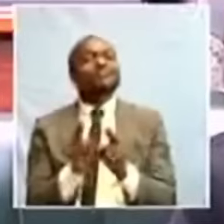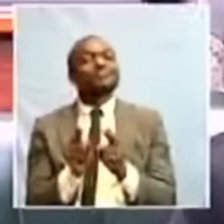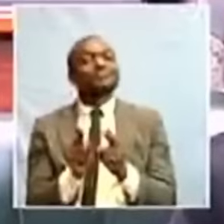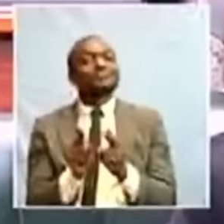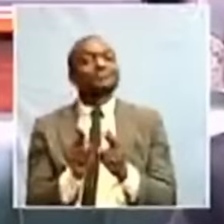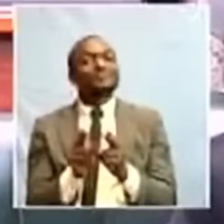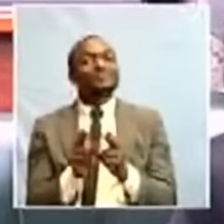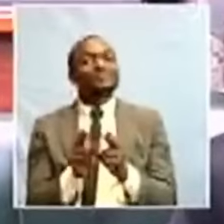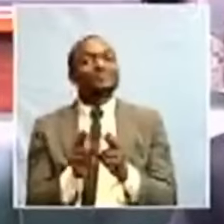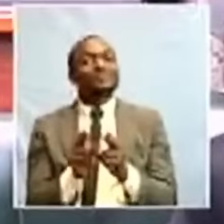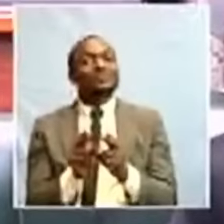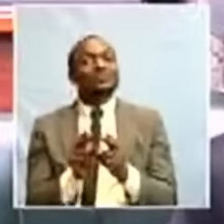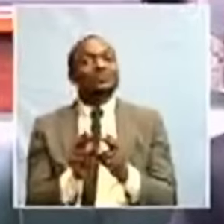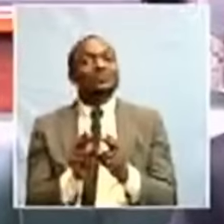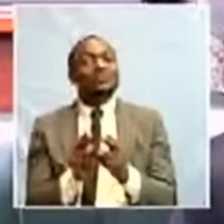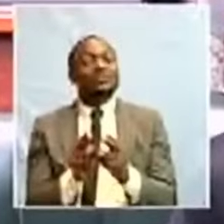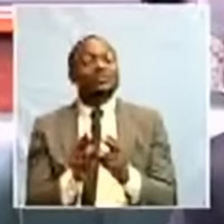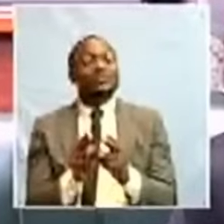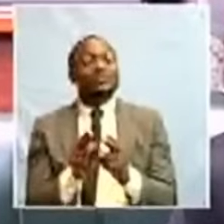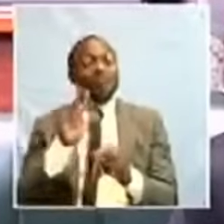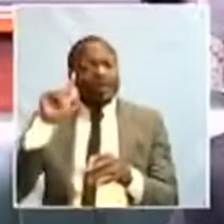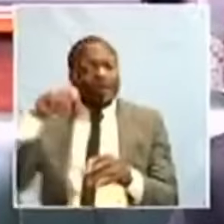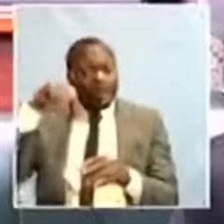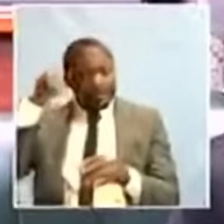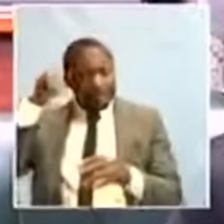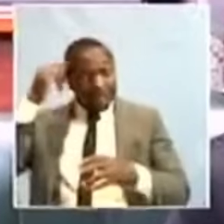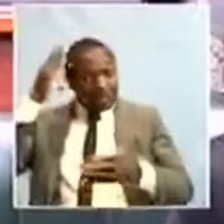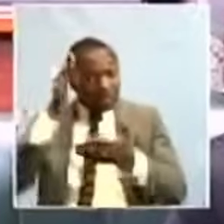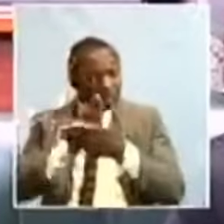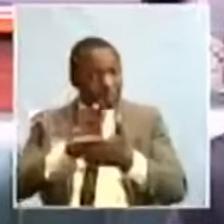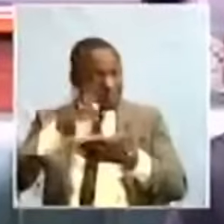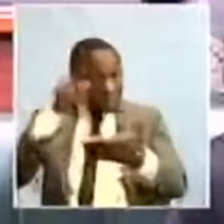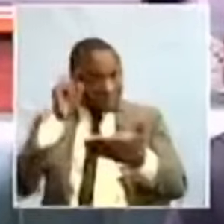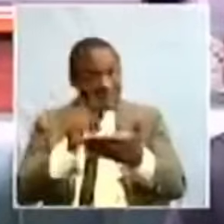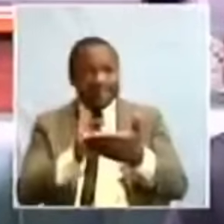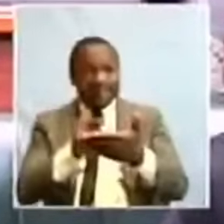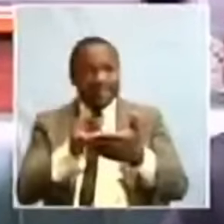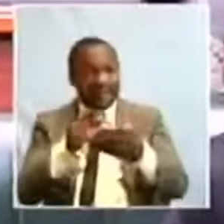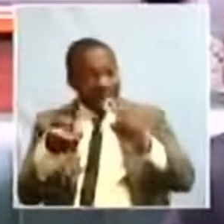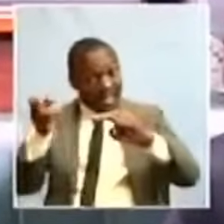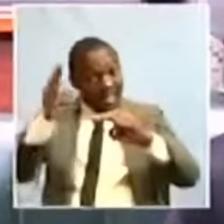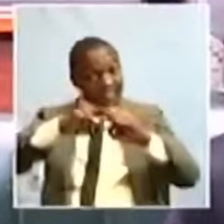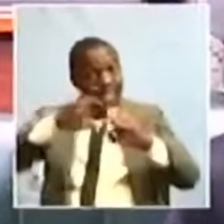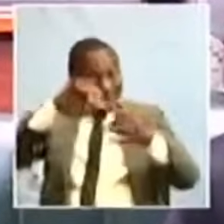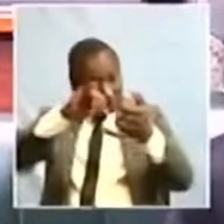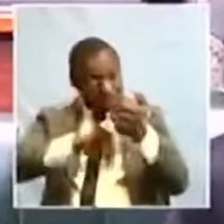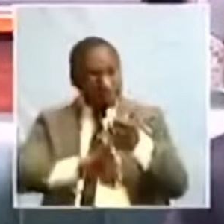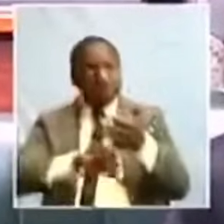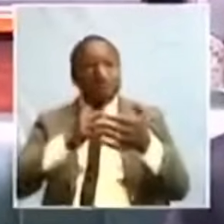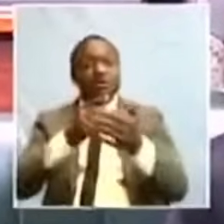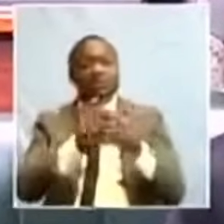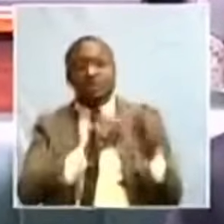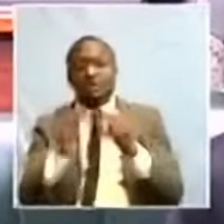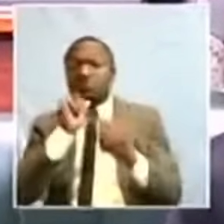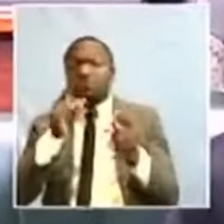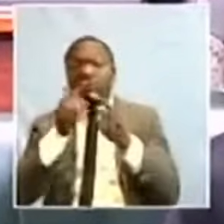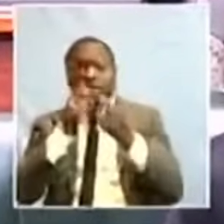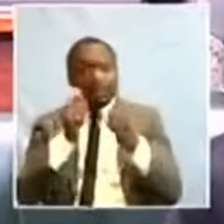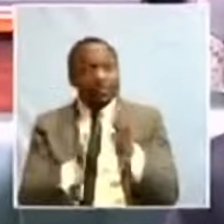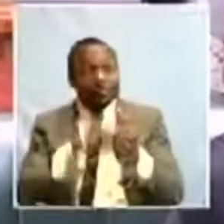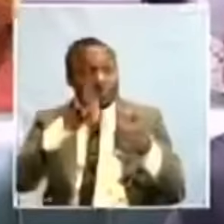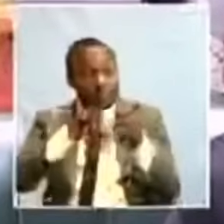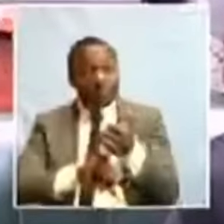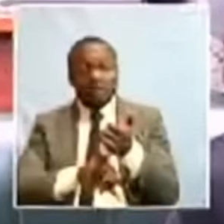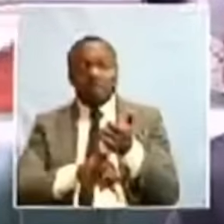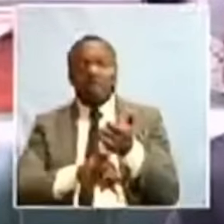to the end, even of government, to stop this enhanced social cash transfer. I'm not talking about the social cash transfer,